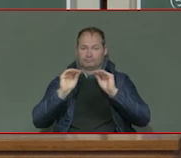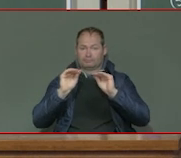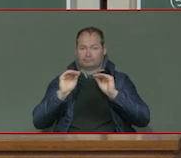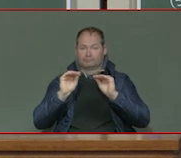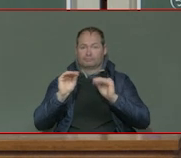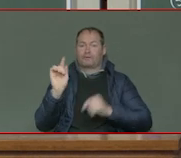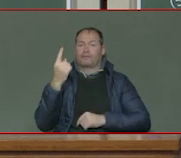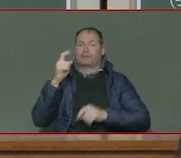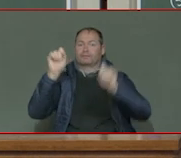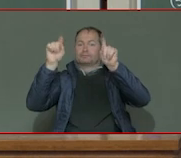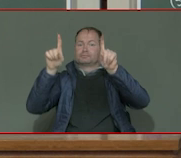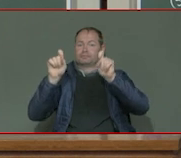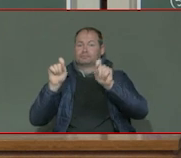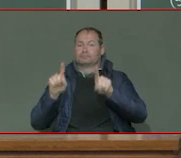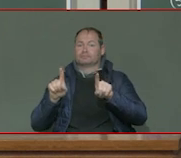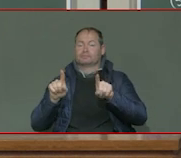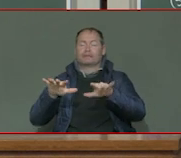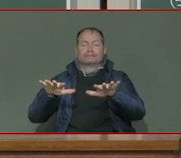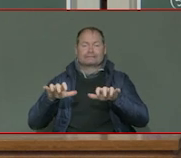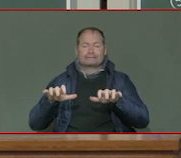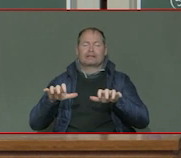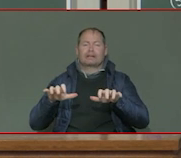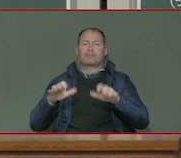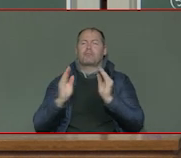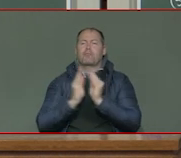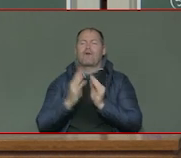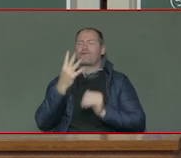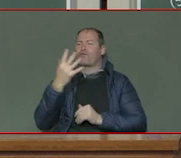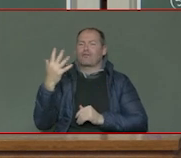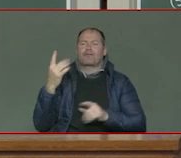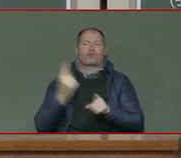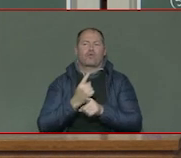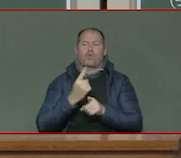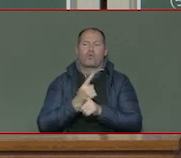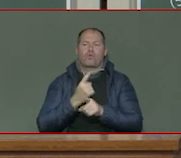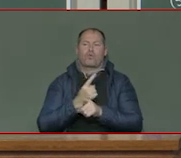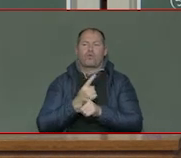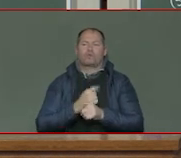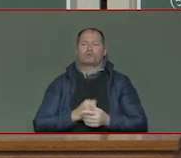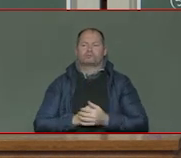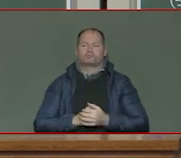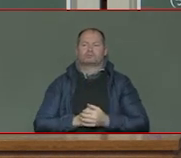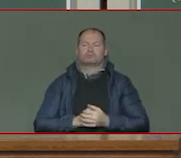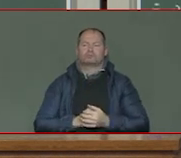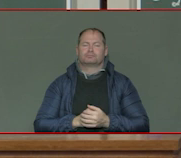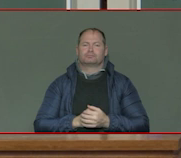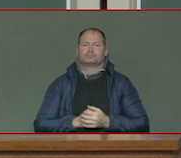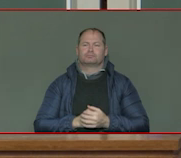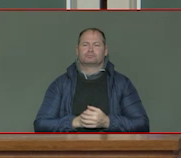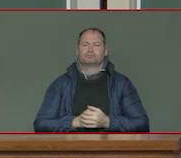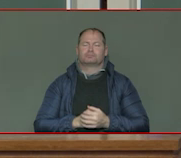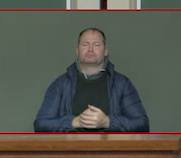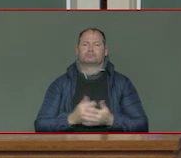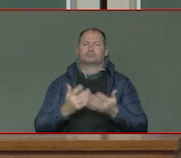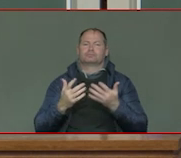principles is asked in every exam, 4 to 5 marks. And first principles can be asked for the